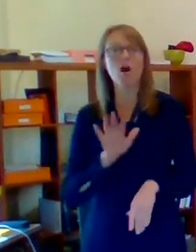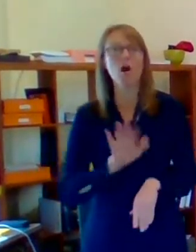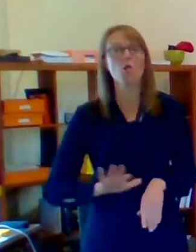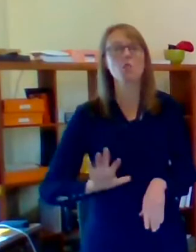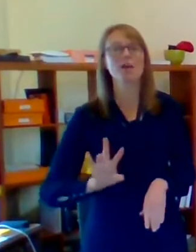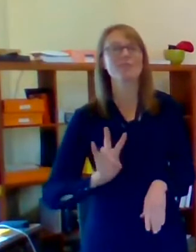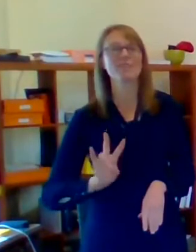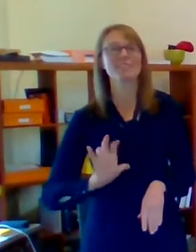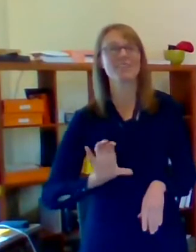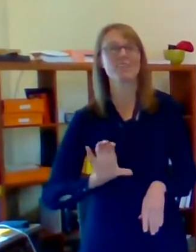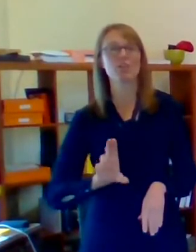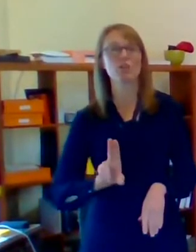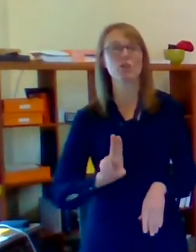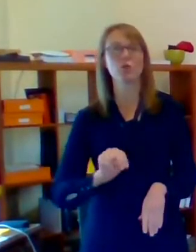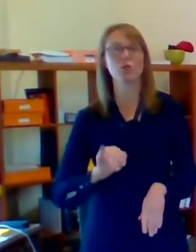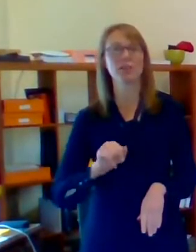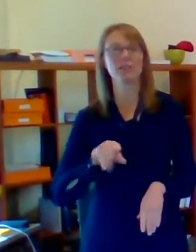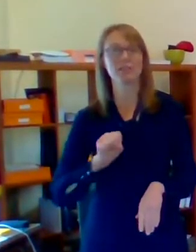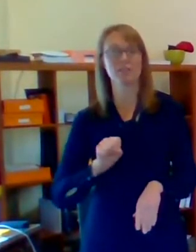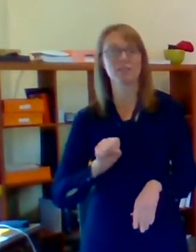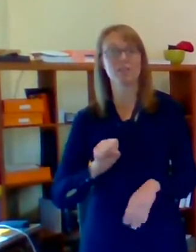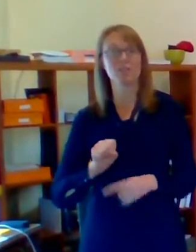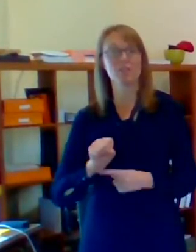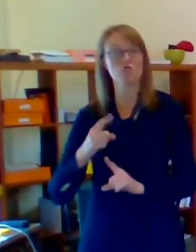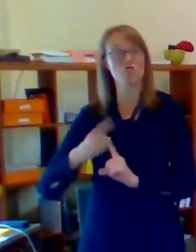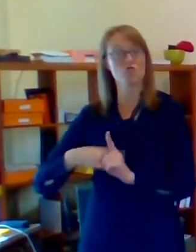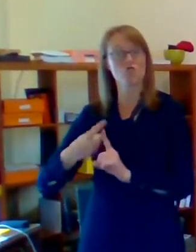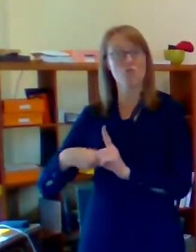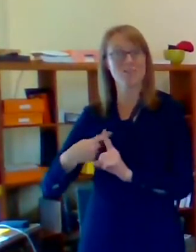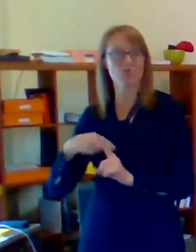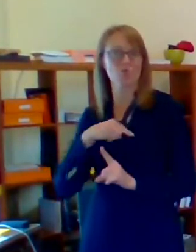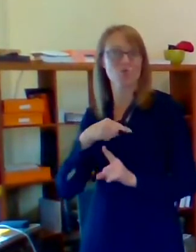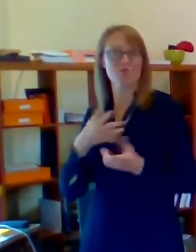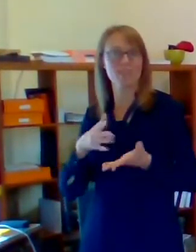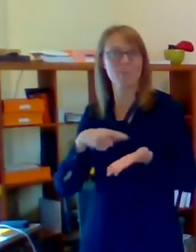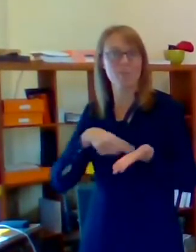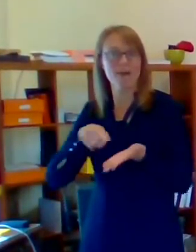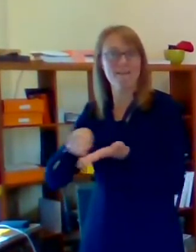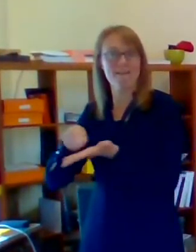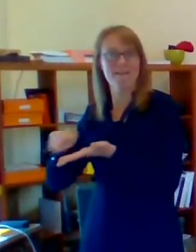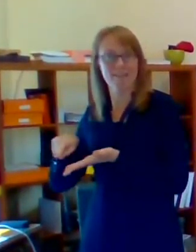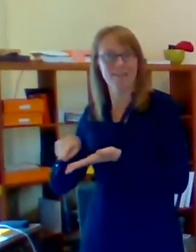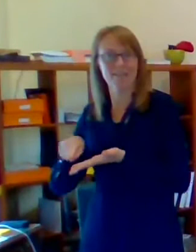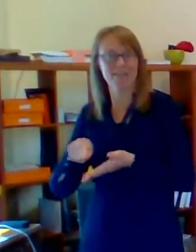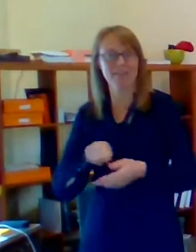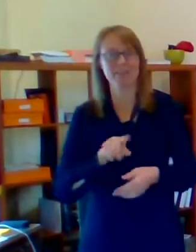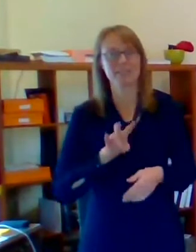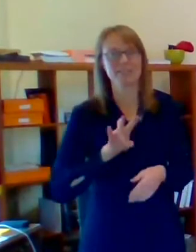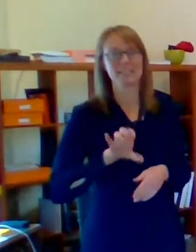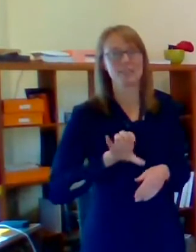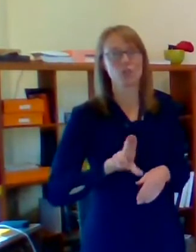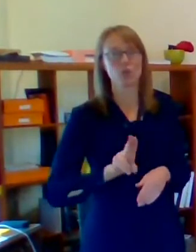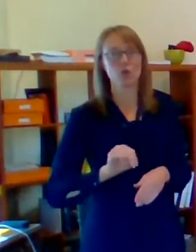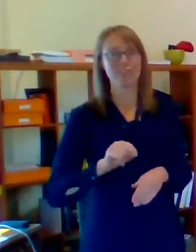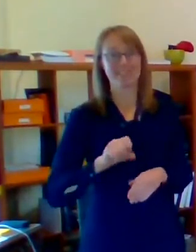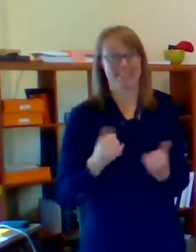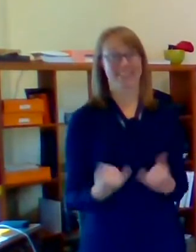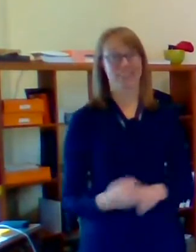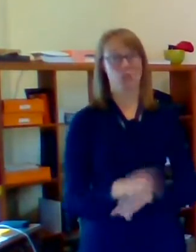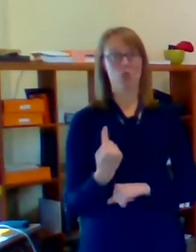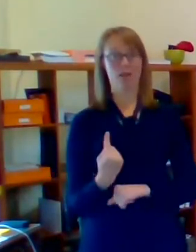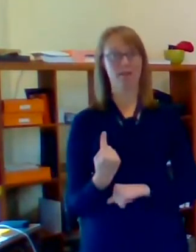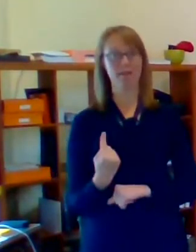units the rent has been paid on about 700 units to date. Actually, checks cut.